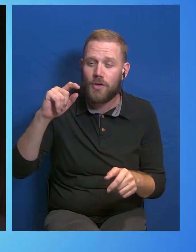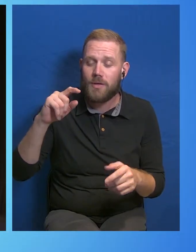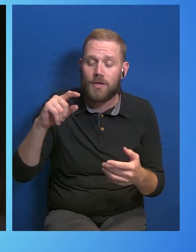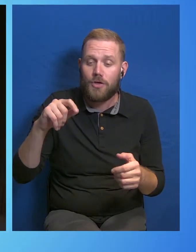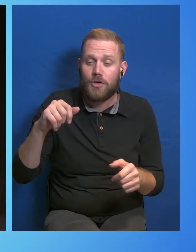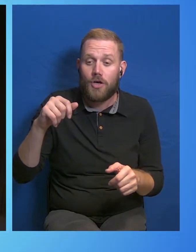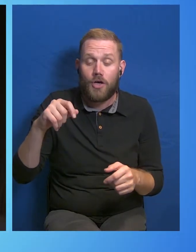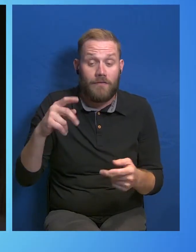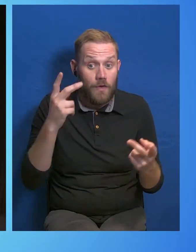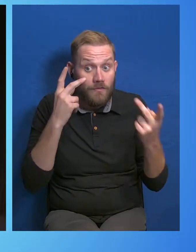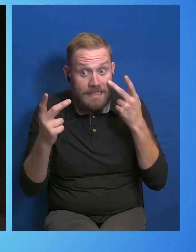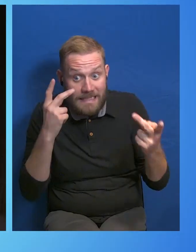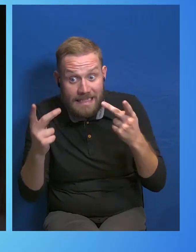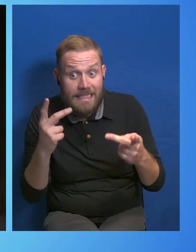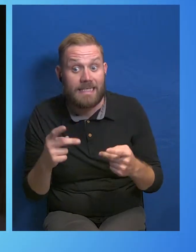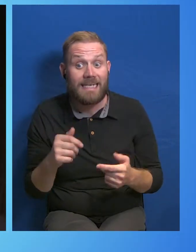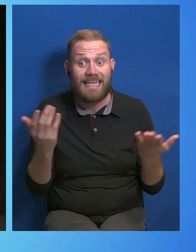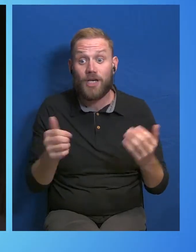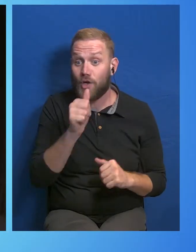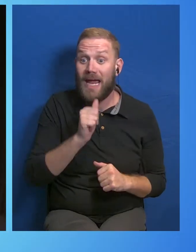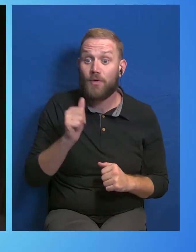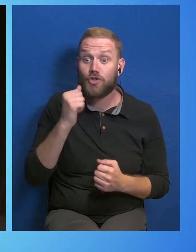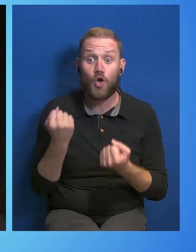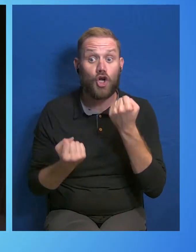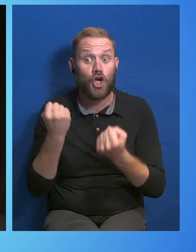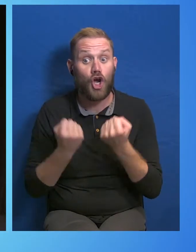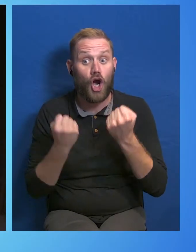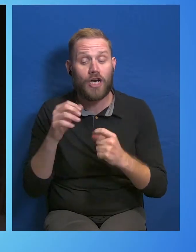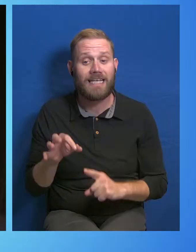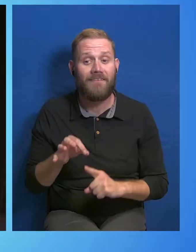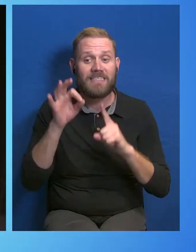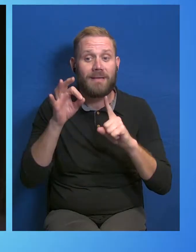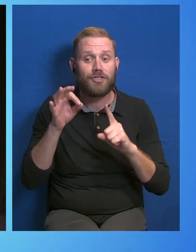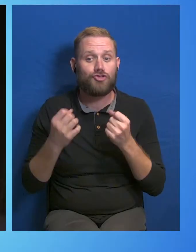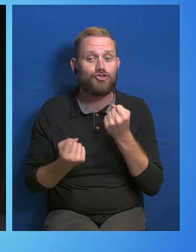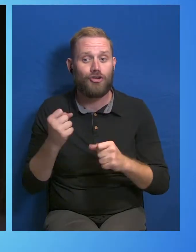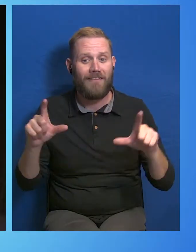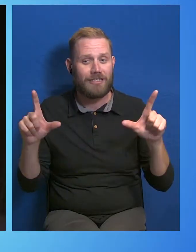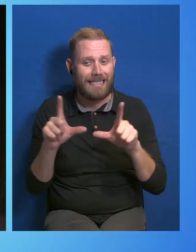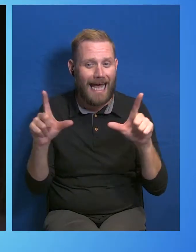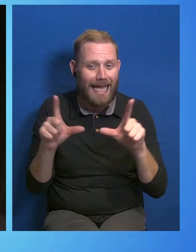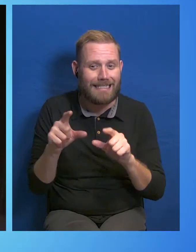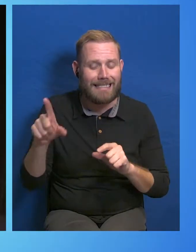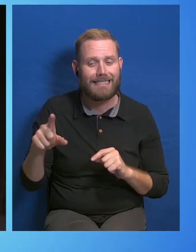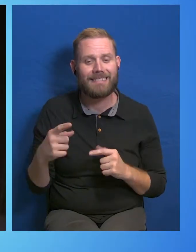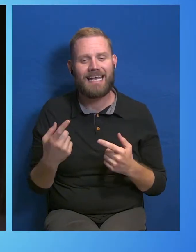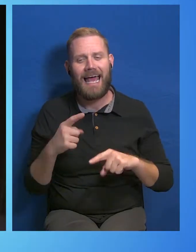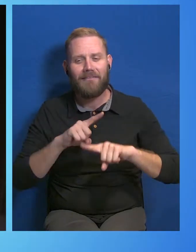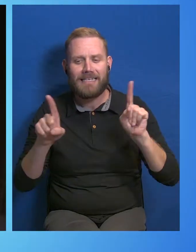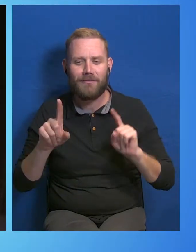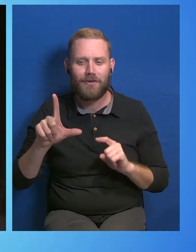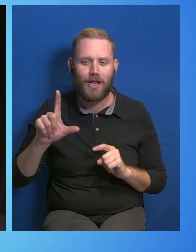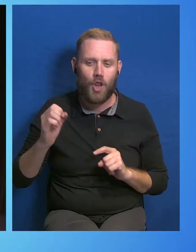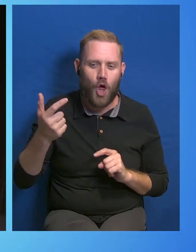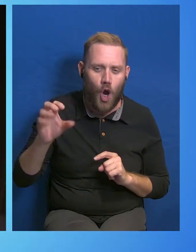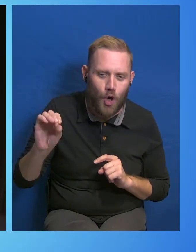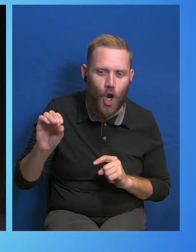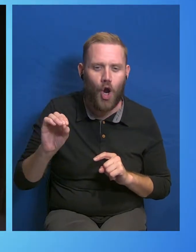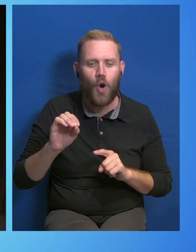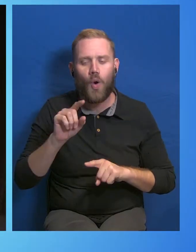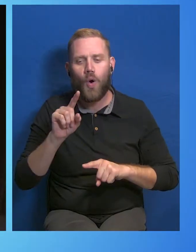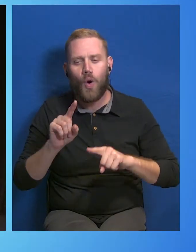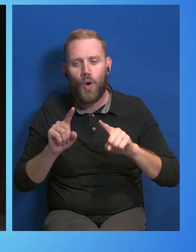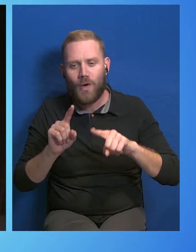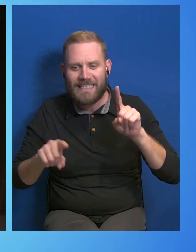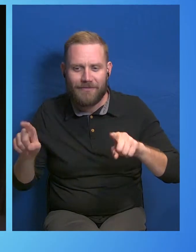Arizona cars have a specialized license plate that might have a different logo or variety of